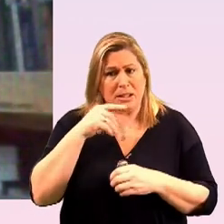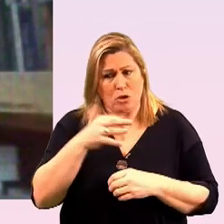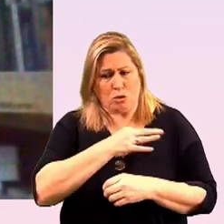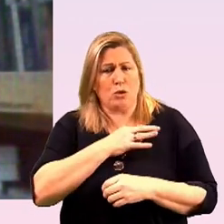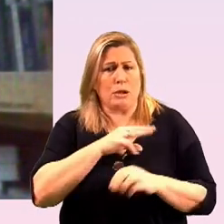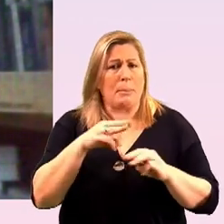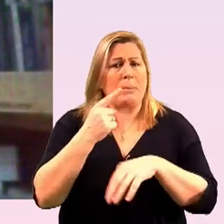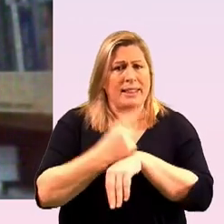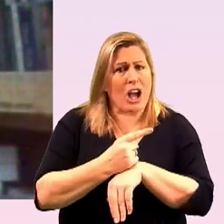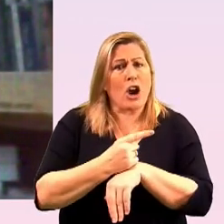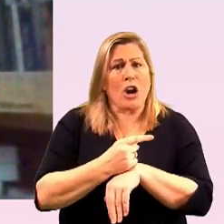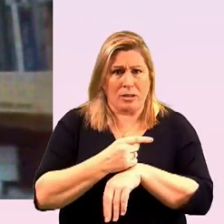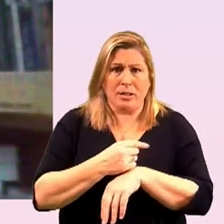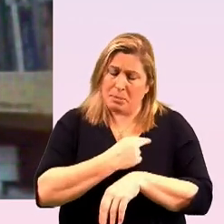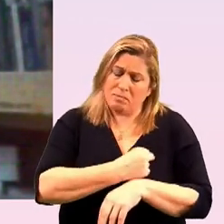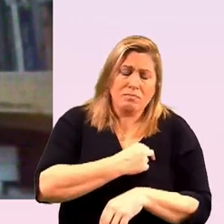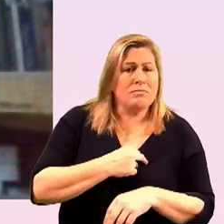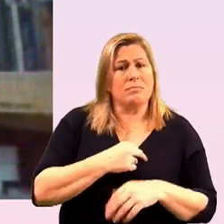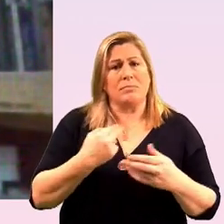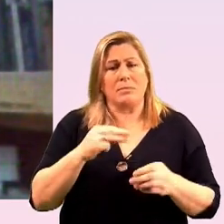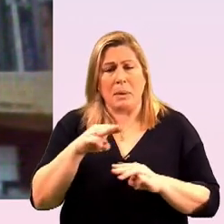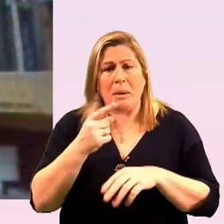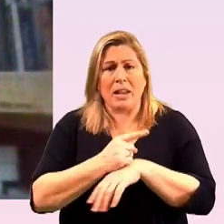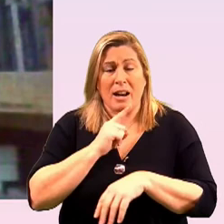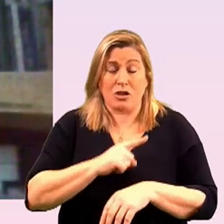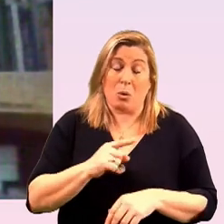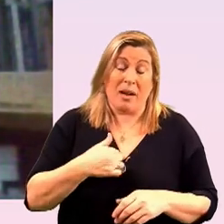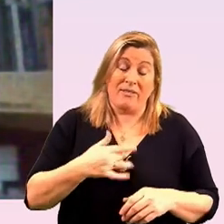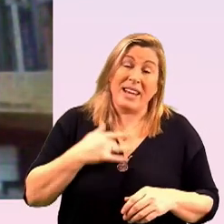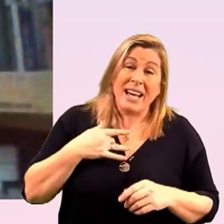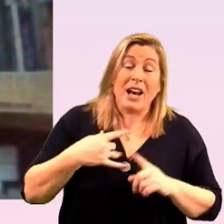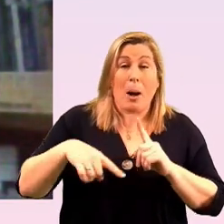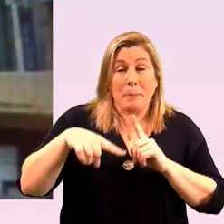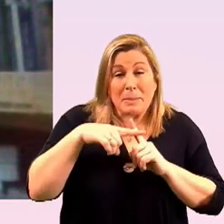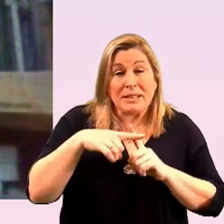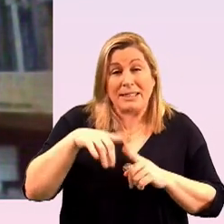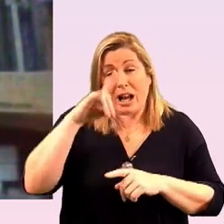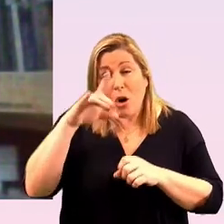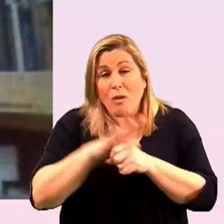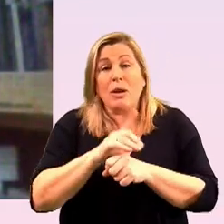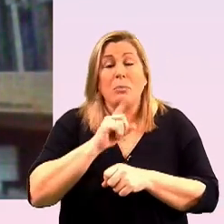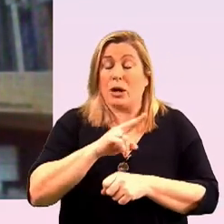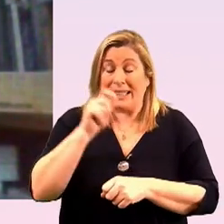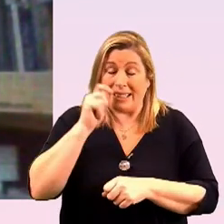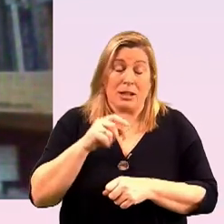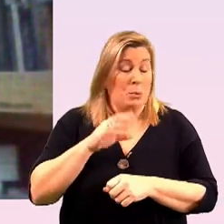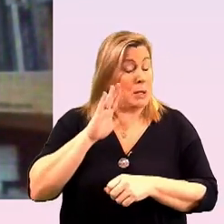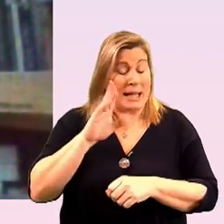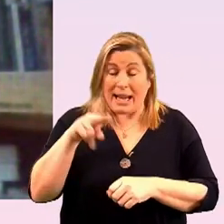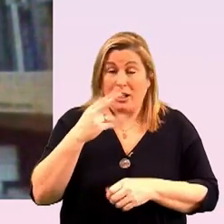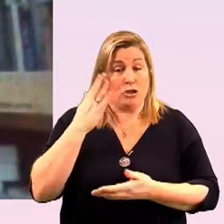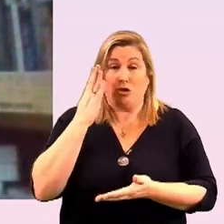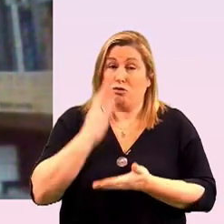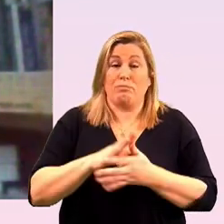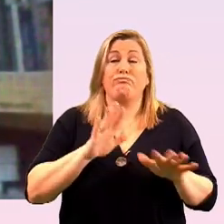So I'm optimistic and hopeful, but I don't think it's going to just happen unless we keep driving it and unless we're allowed to